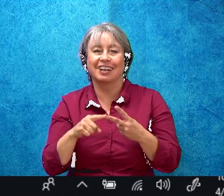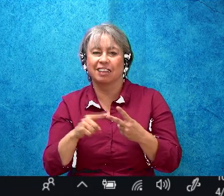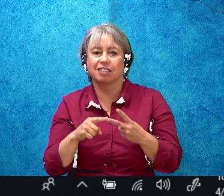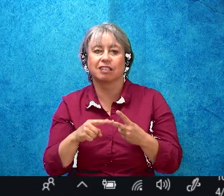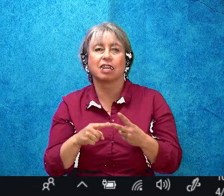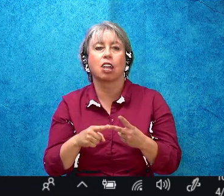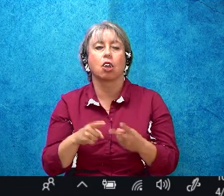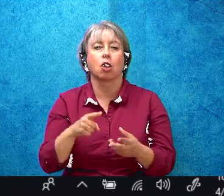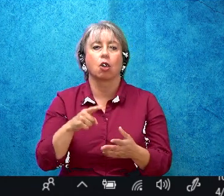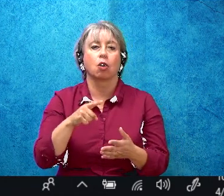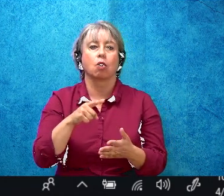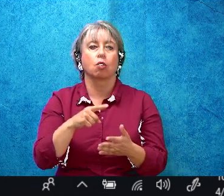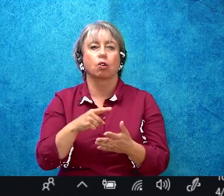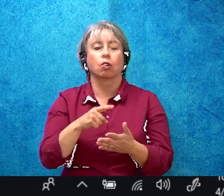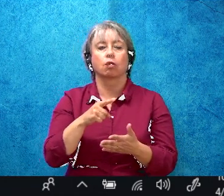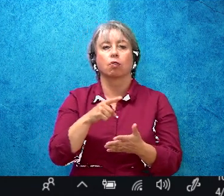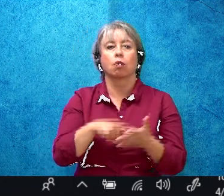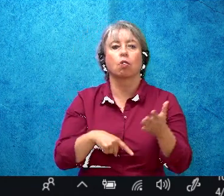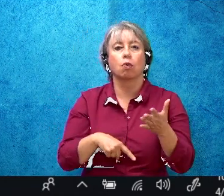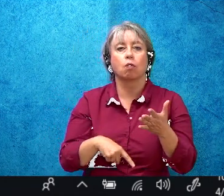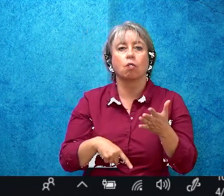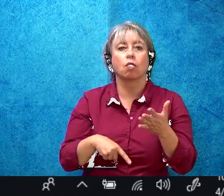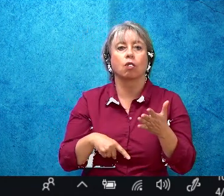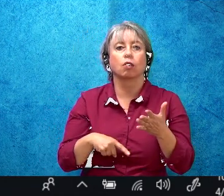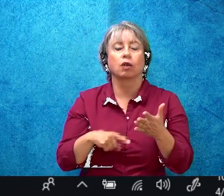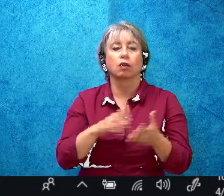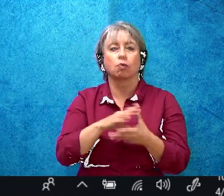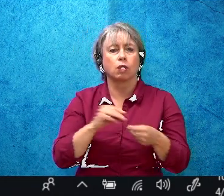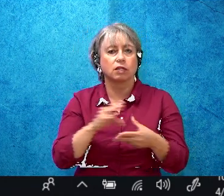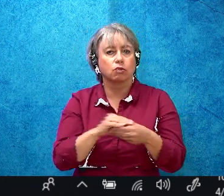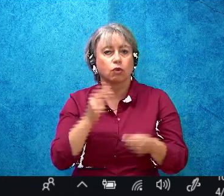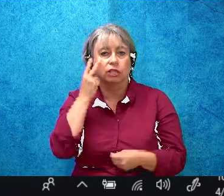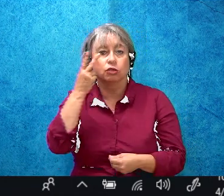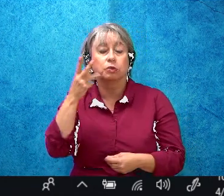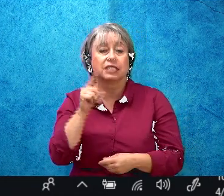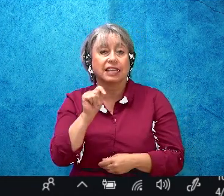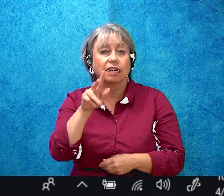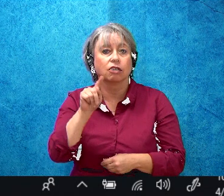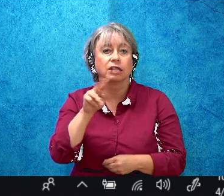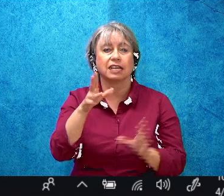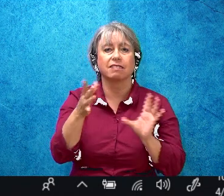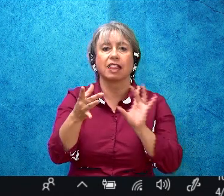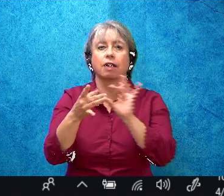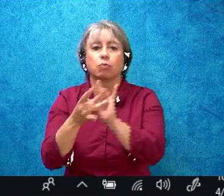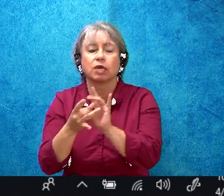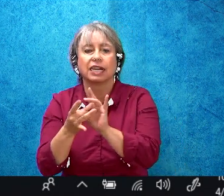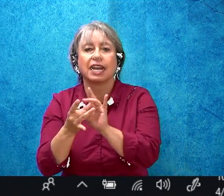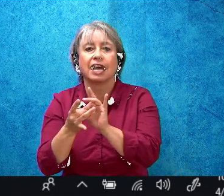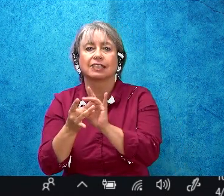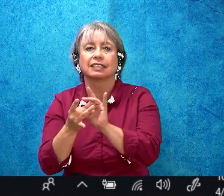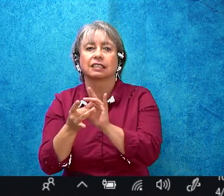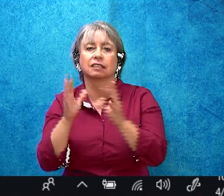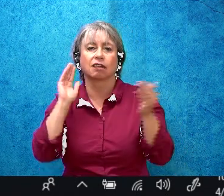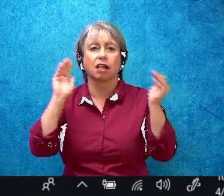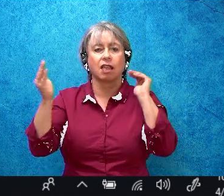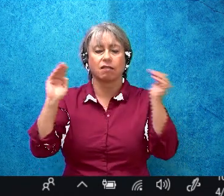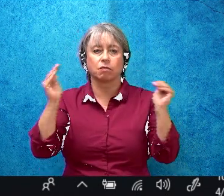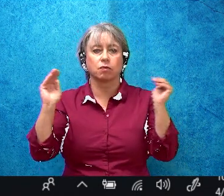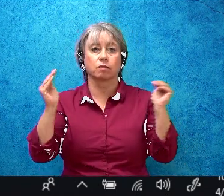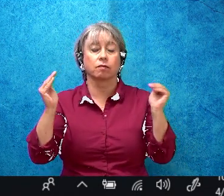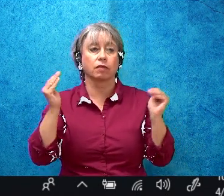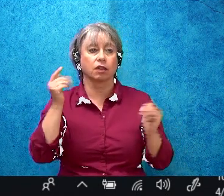you seen on television, now I'm giving you some more hints, that would connect to this one. Are you thinking? Is it up